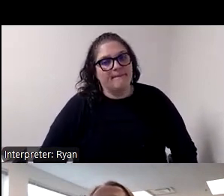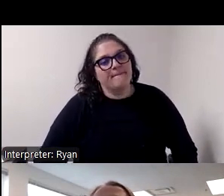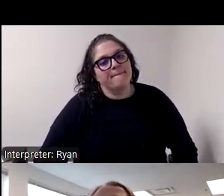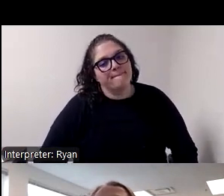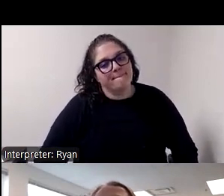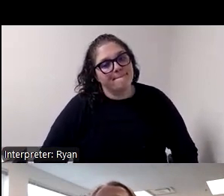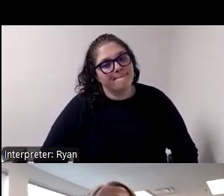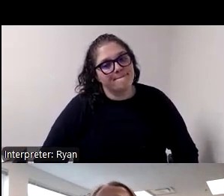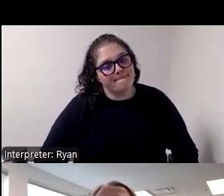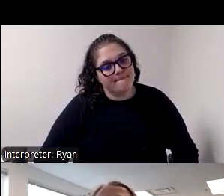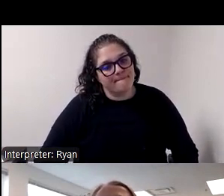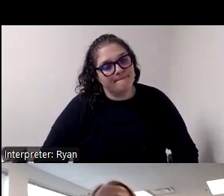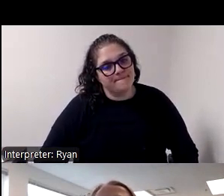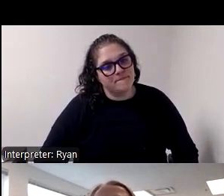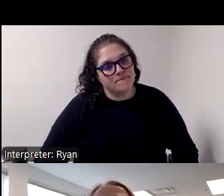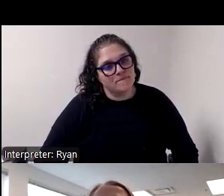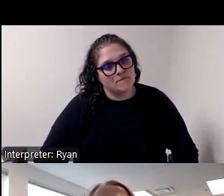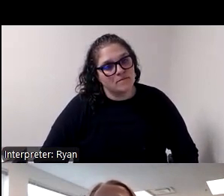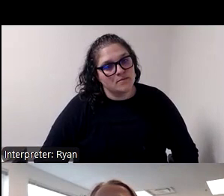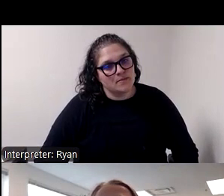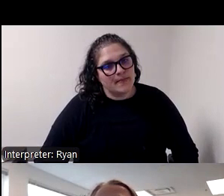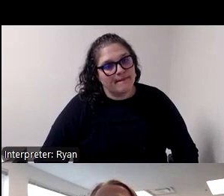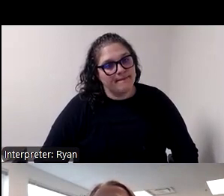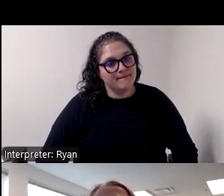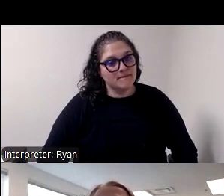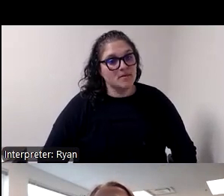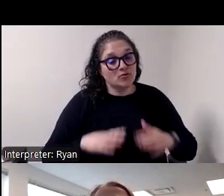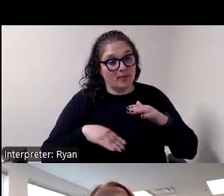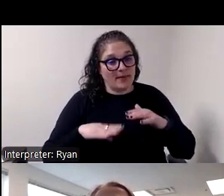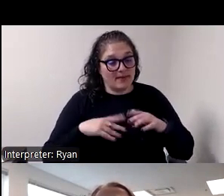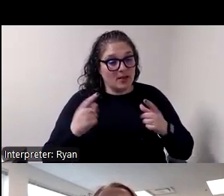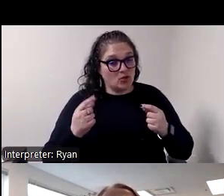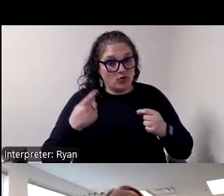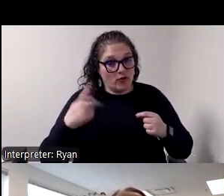Well, half day. So basically,